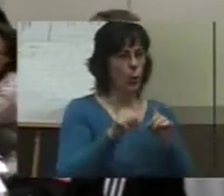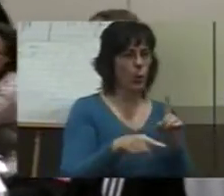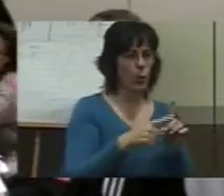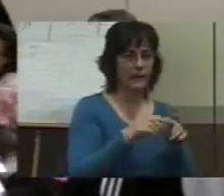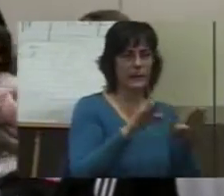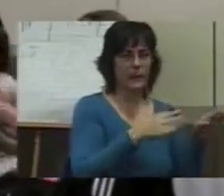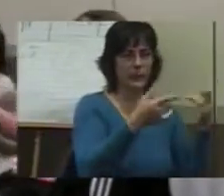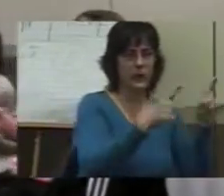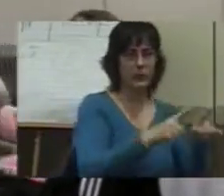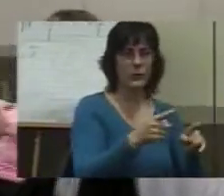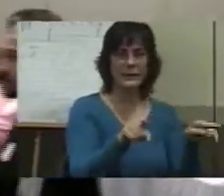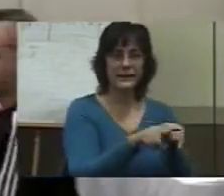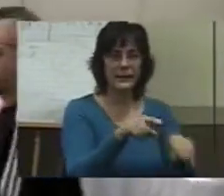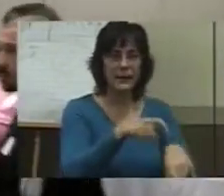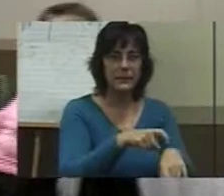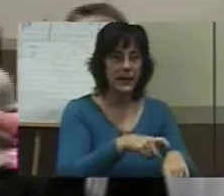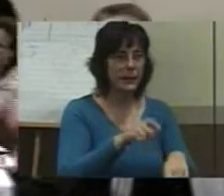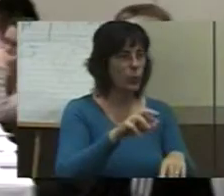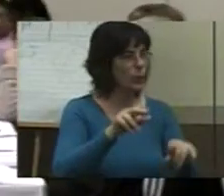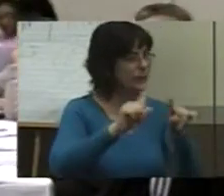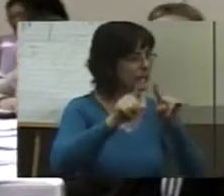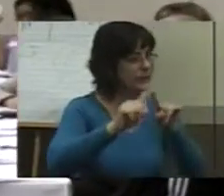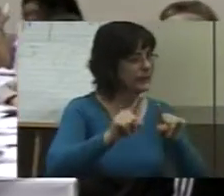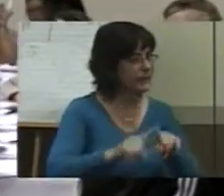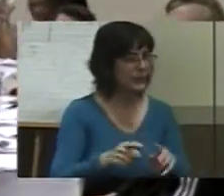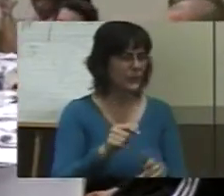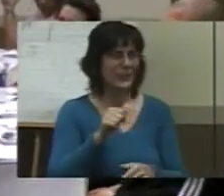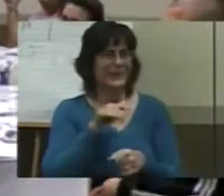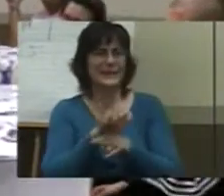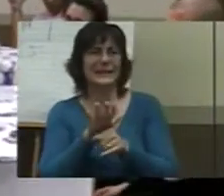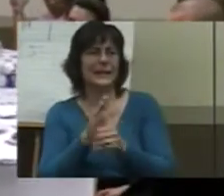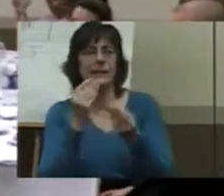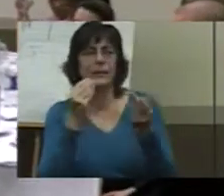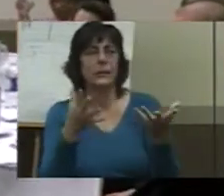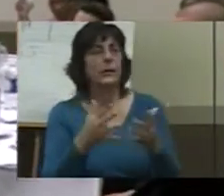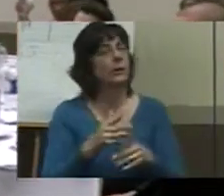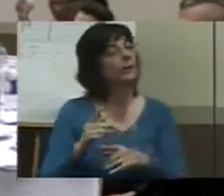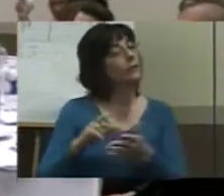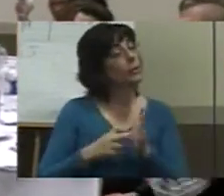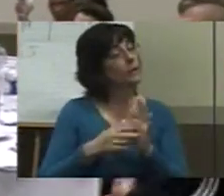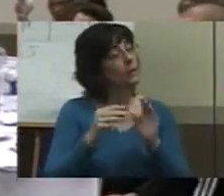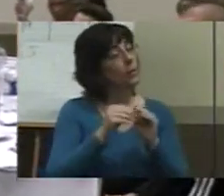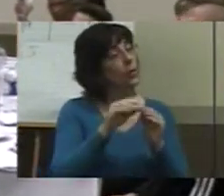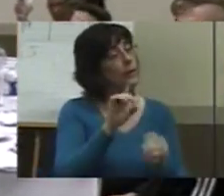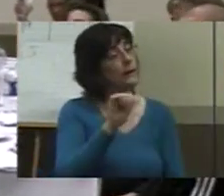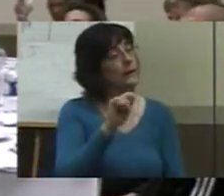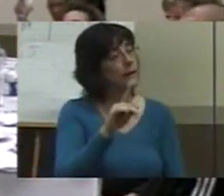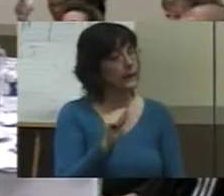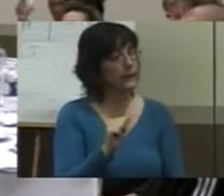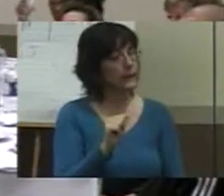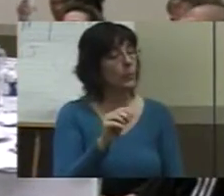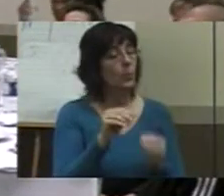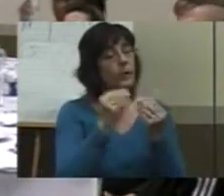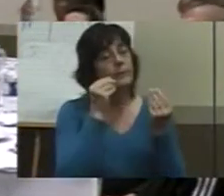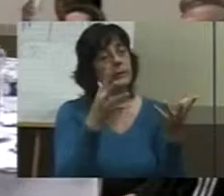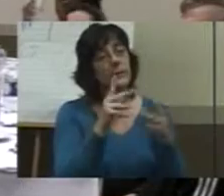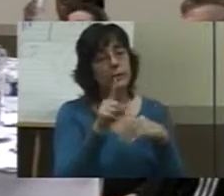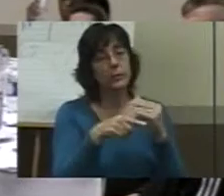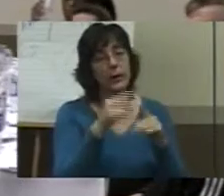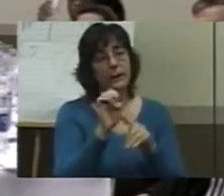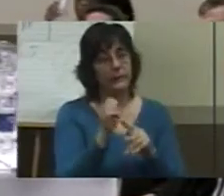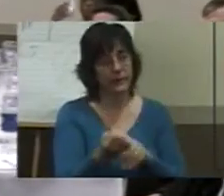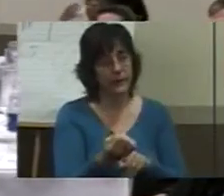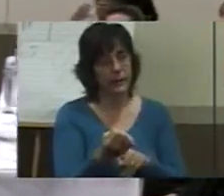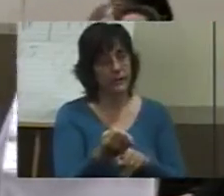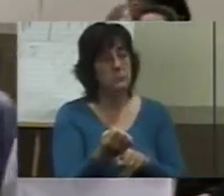time it occurred. Was it the same time every day, or was it half, or was it... Okay, so you need a little more data.